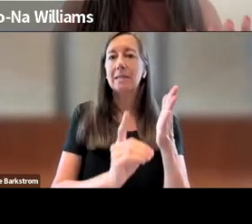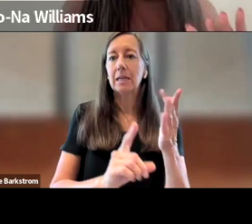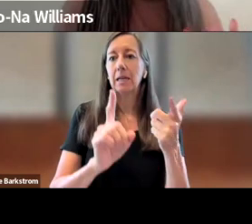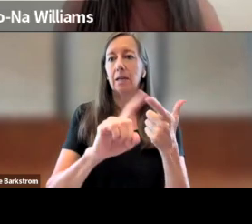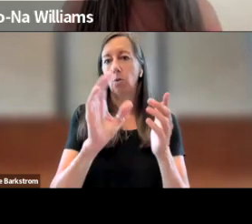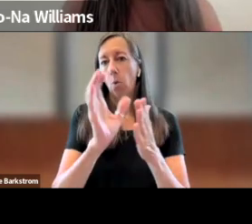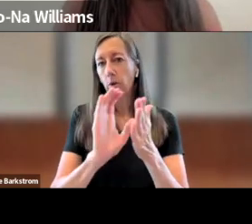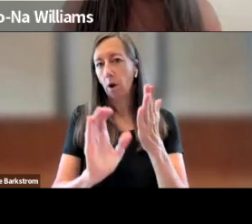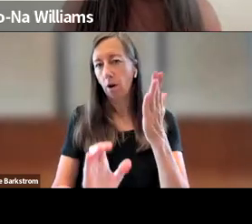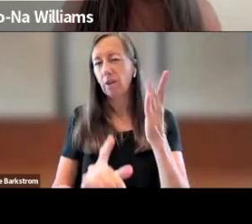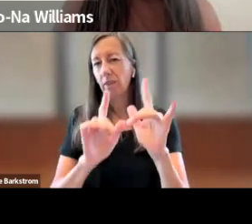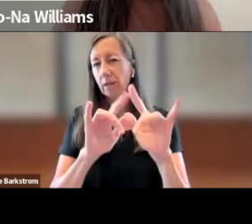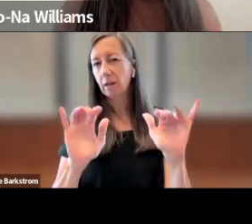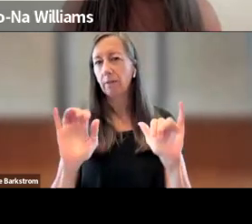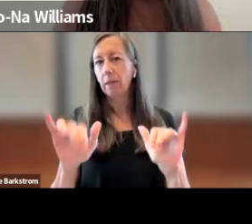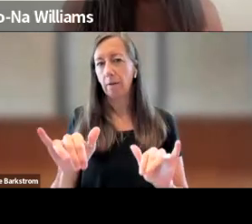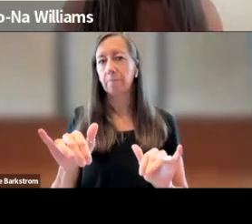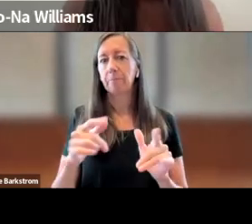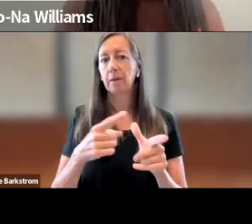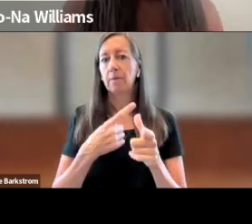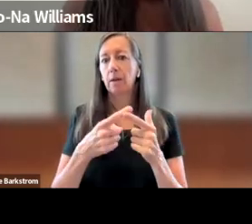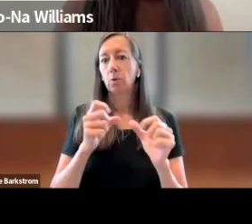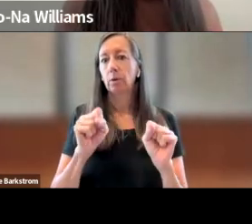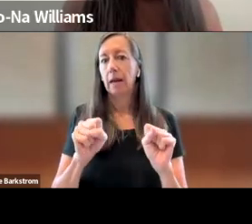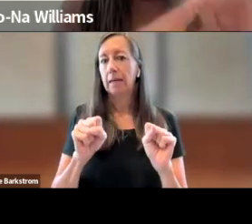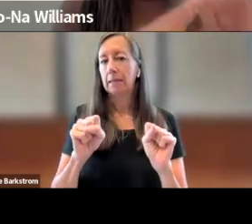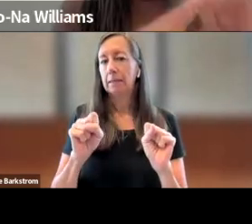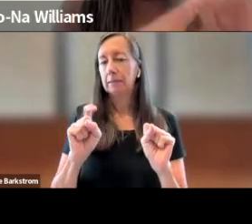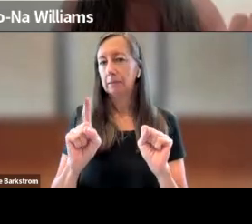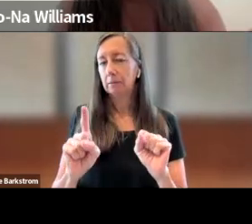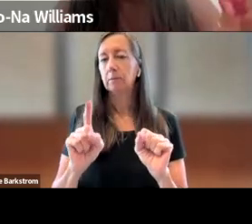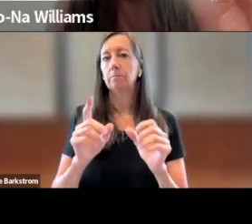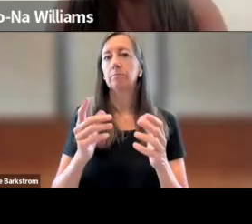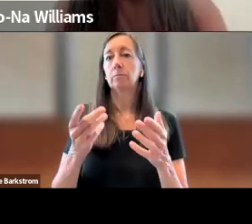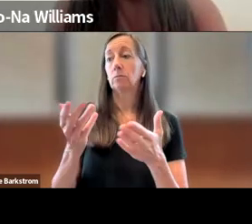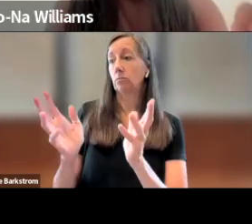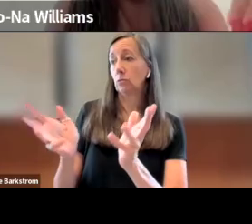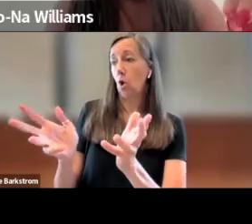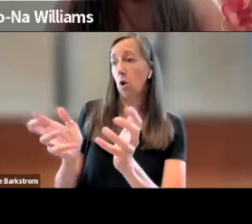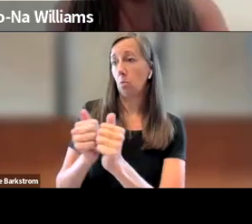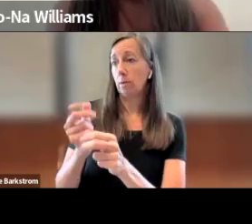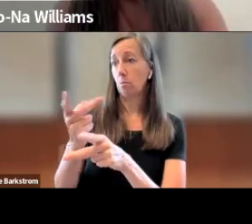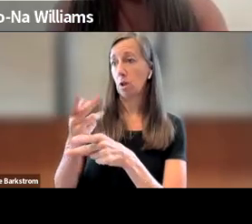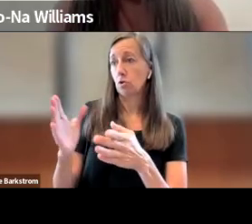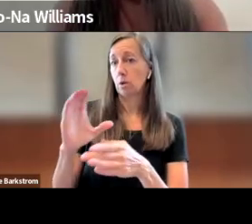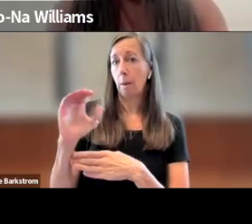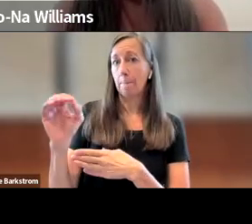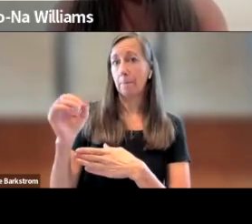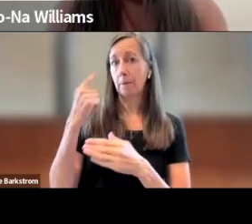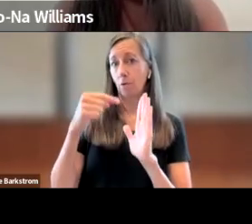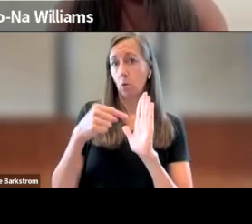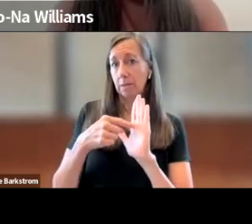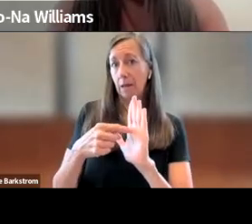choreography, things like that, you can speak to the production company. And let's just say if